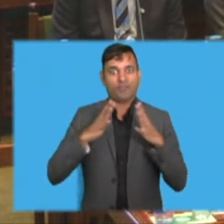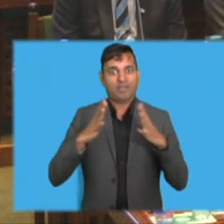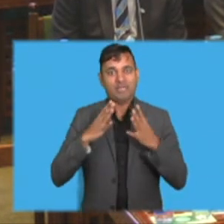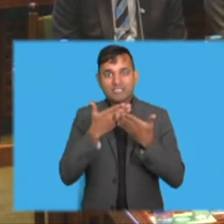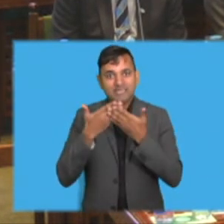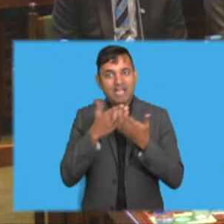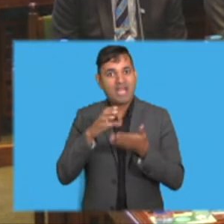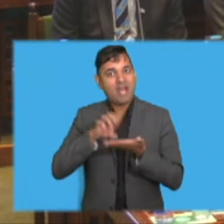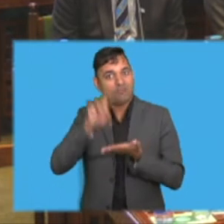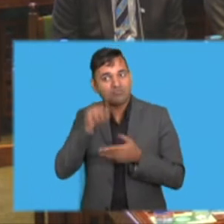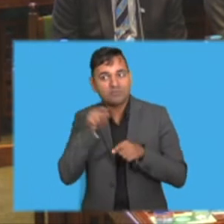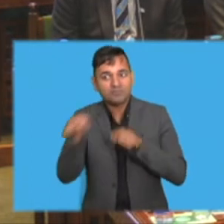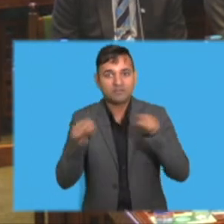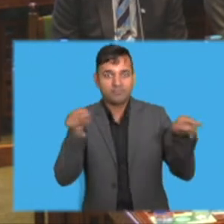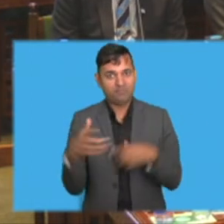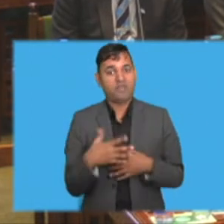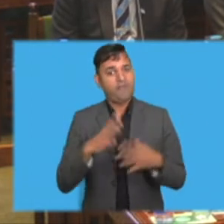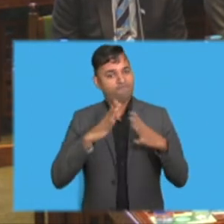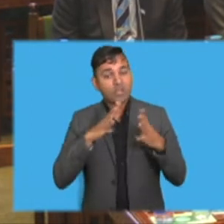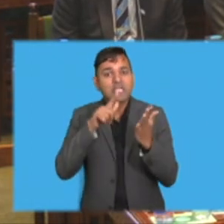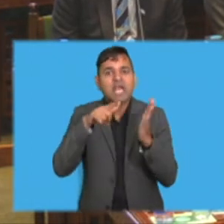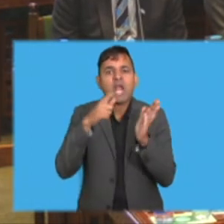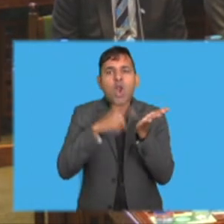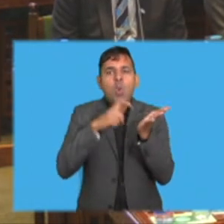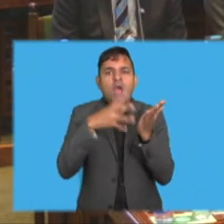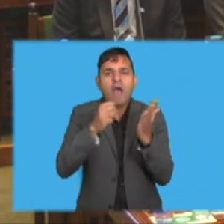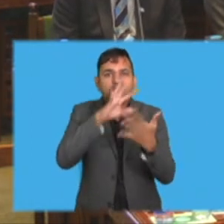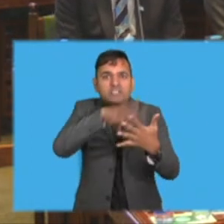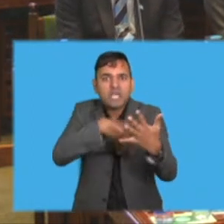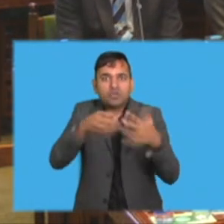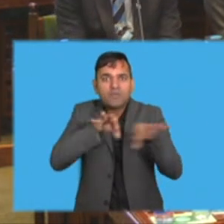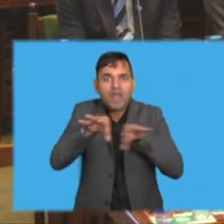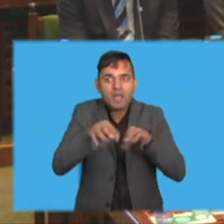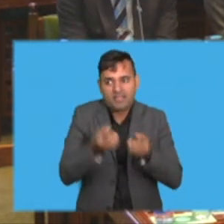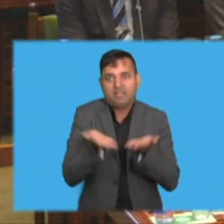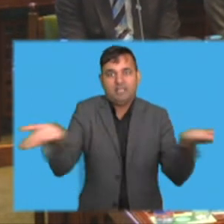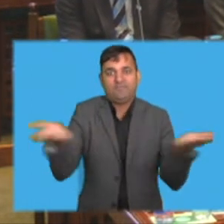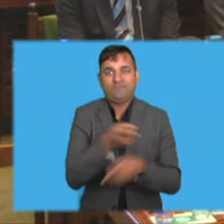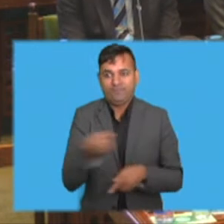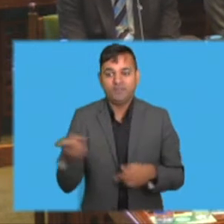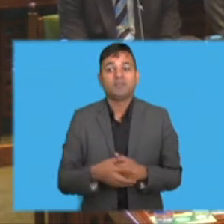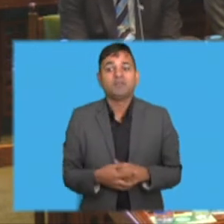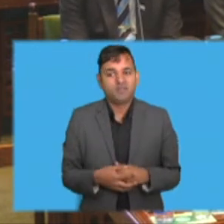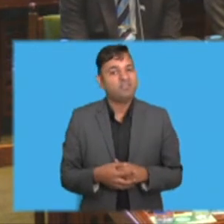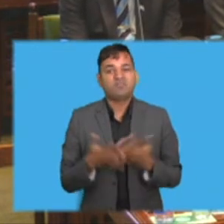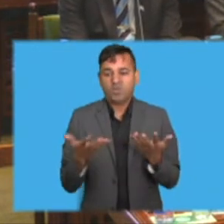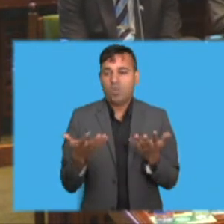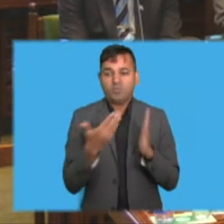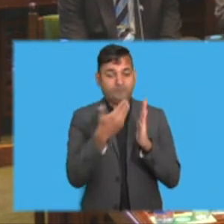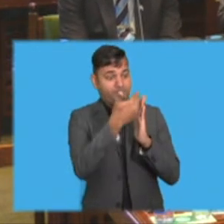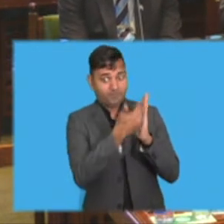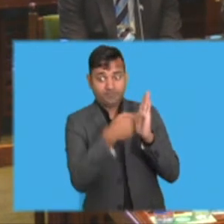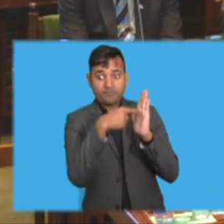And we've done that, all that, Madam Speaker, because we've adhered to our mandate set out by the Fiji Constitution.